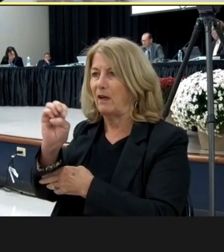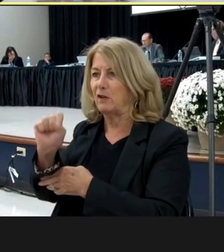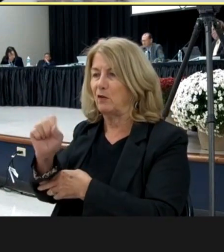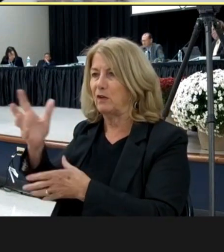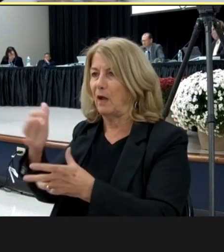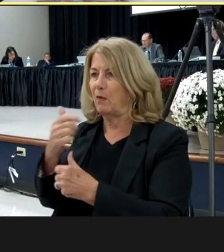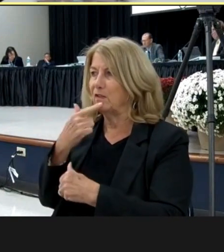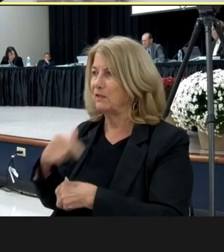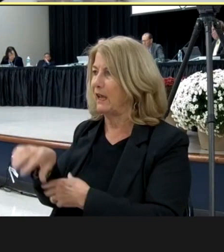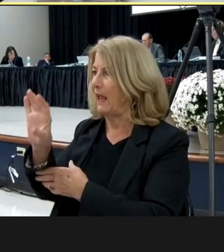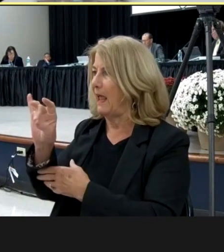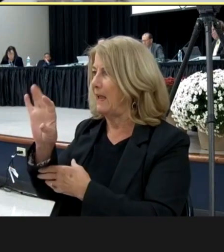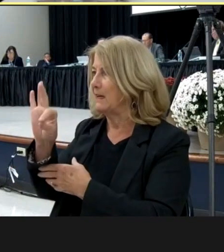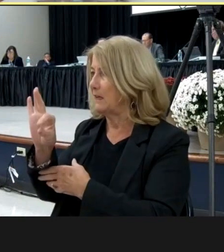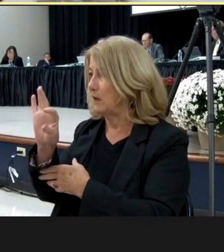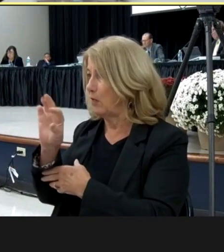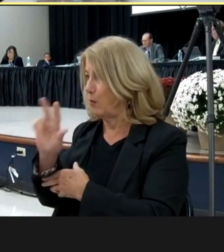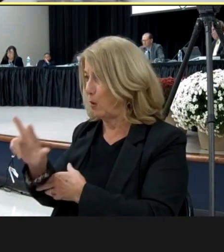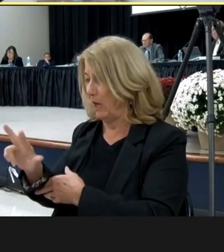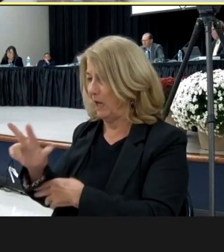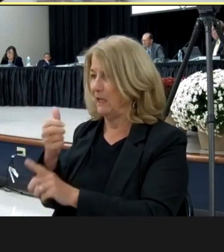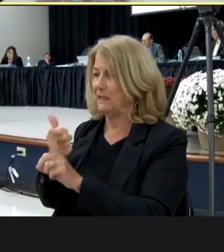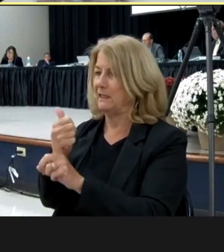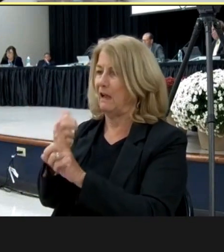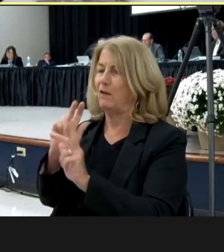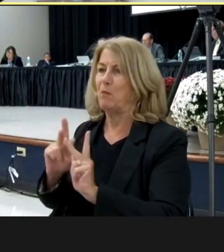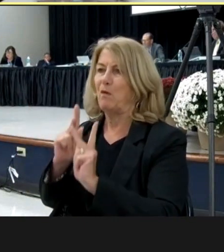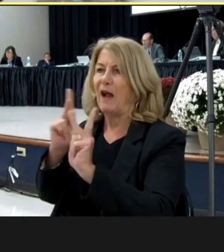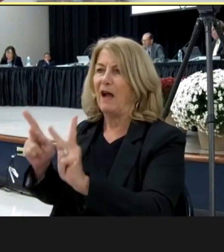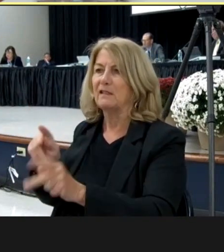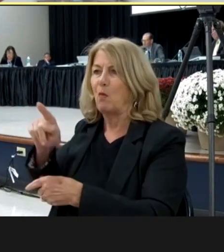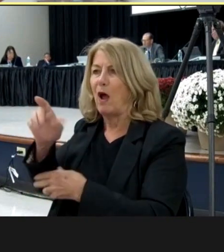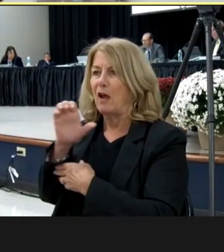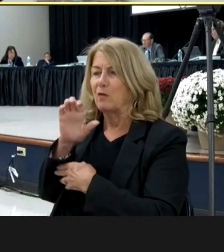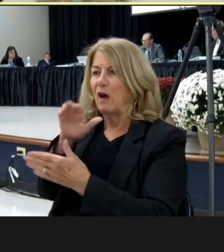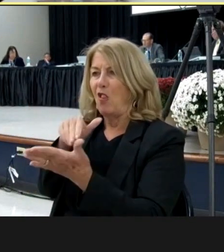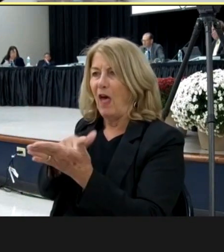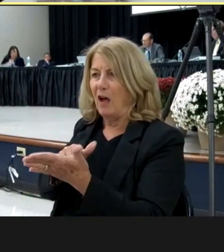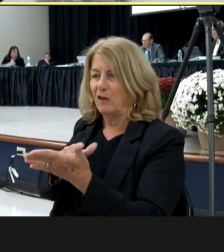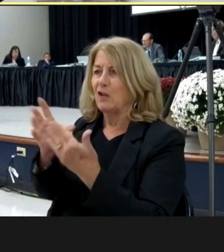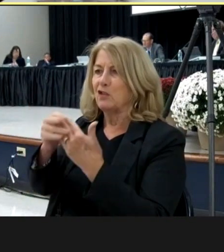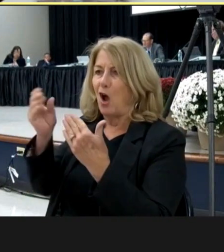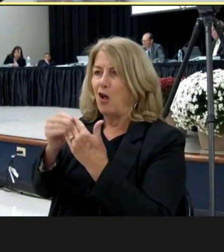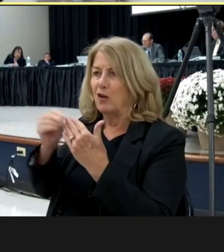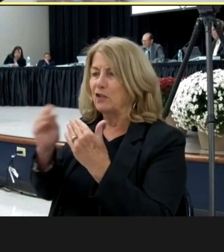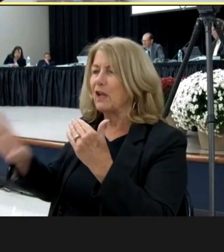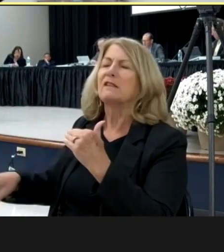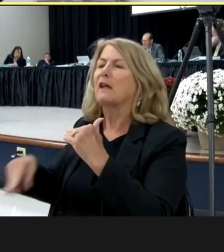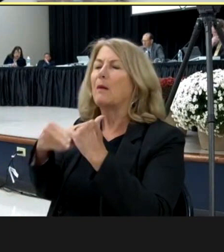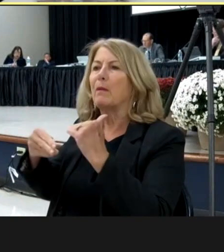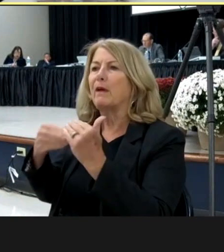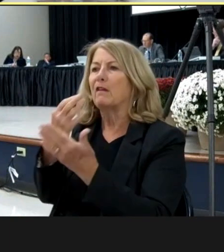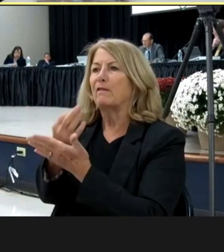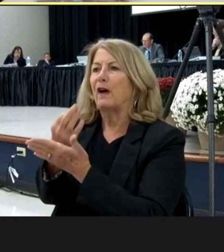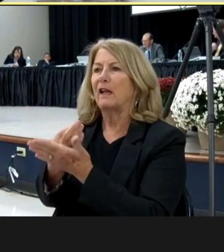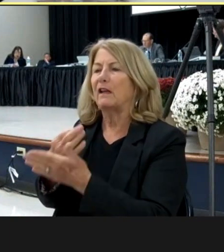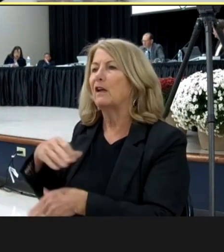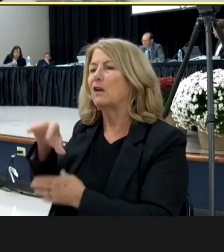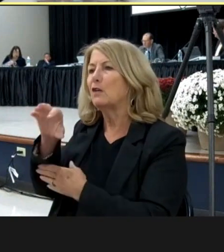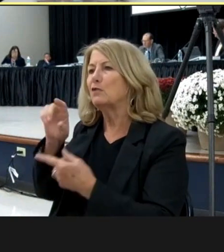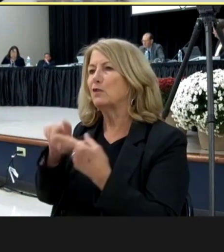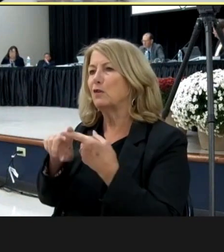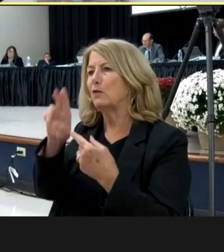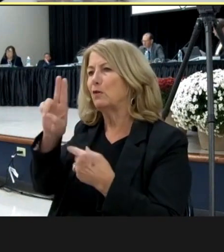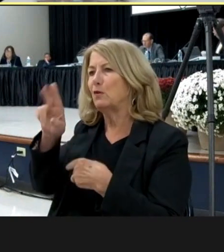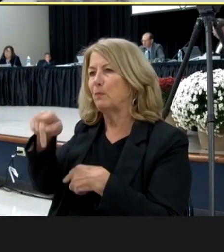is 893, which provides $100,000 in supplemental funding to the Union Pacific Railroad,